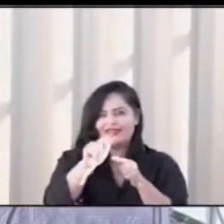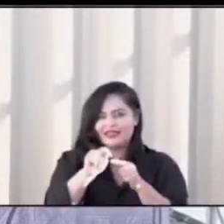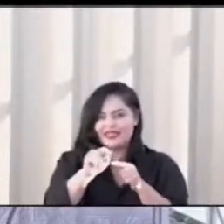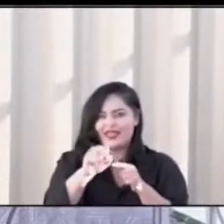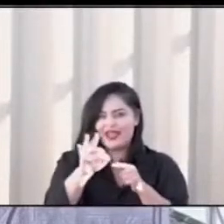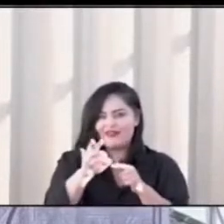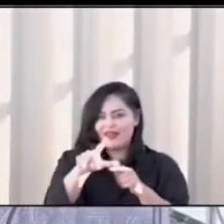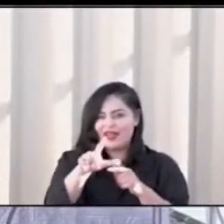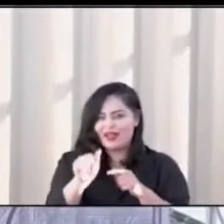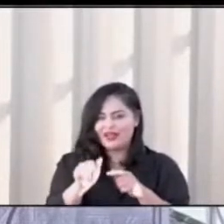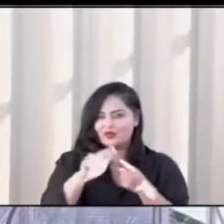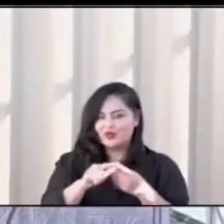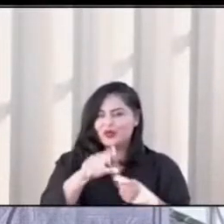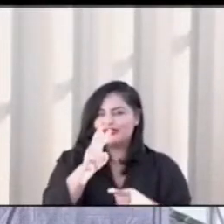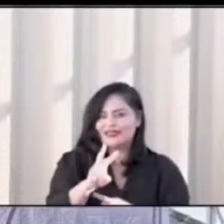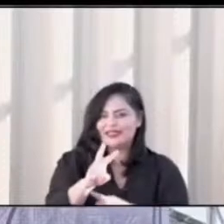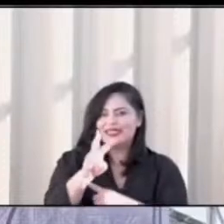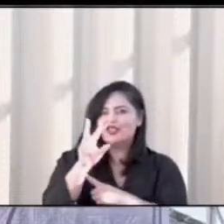ATFLA to